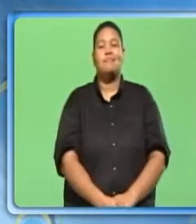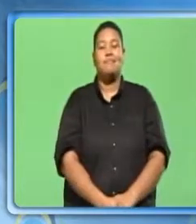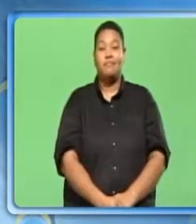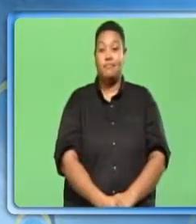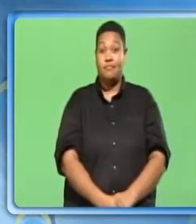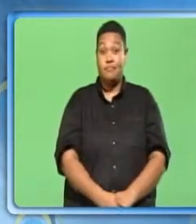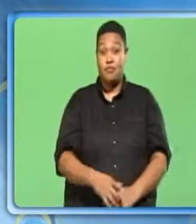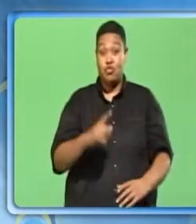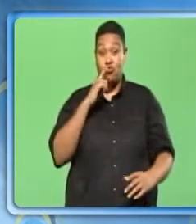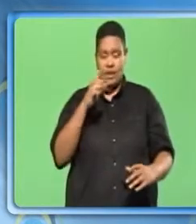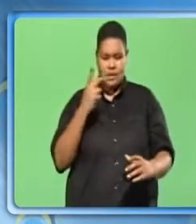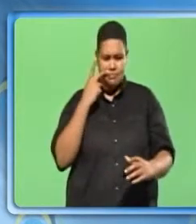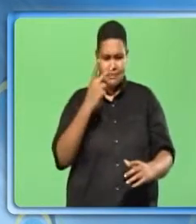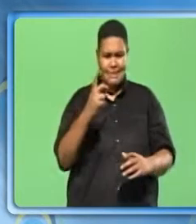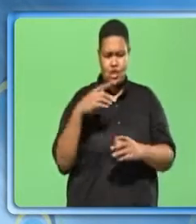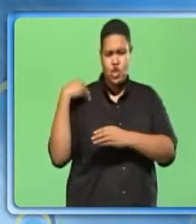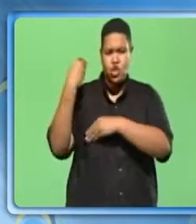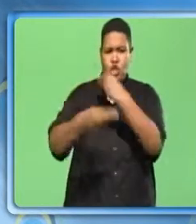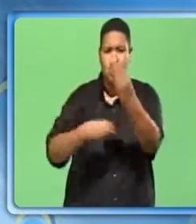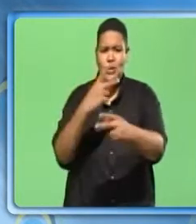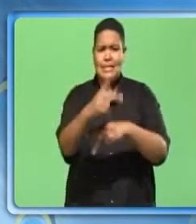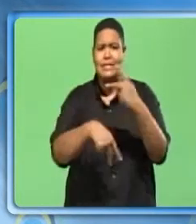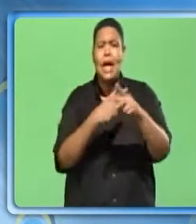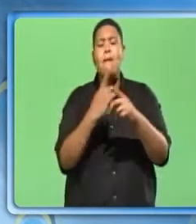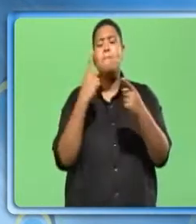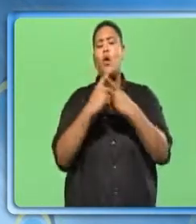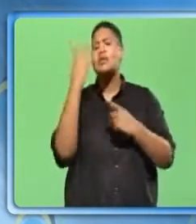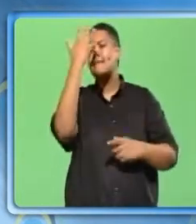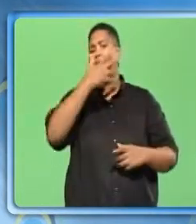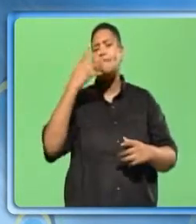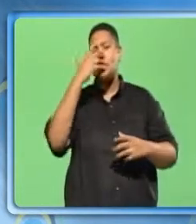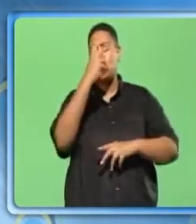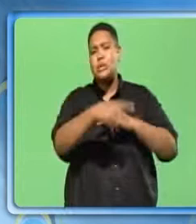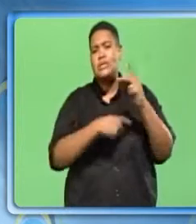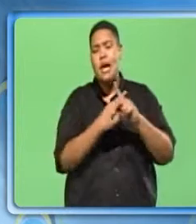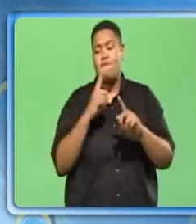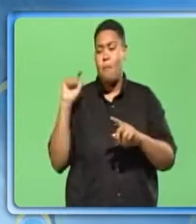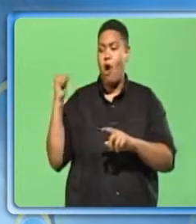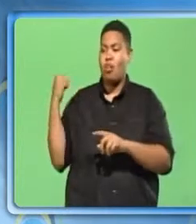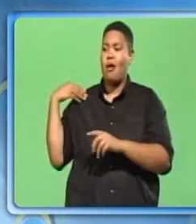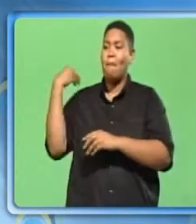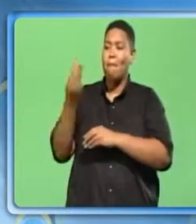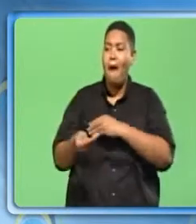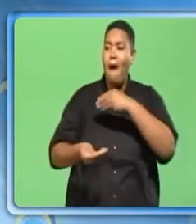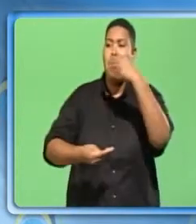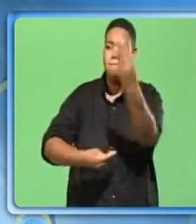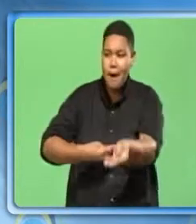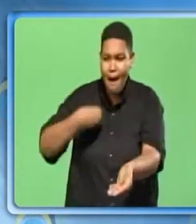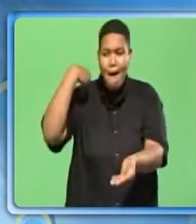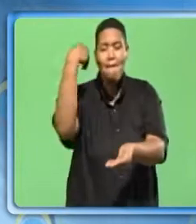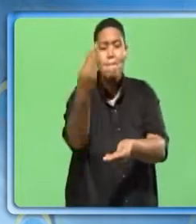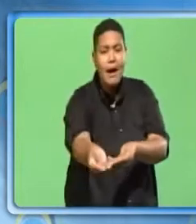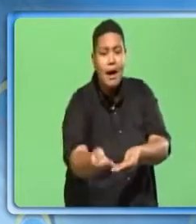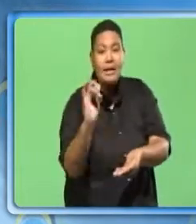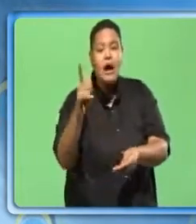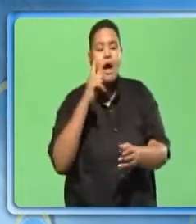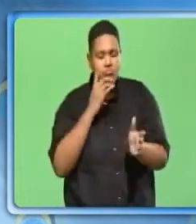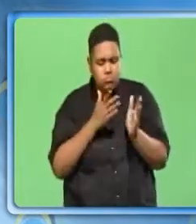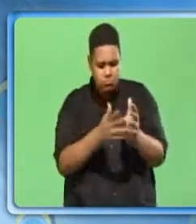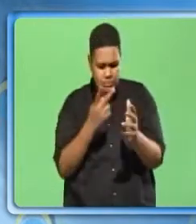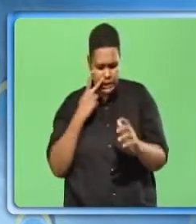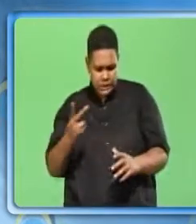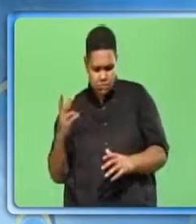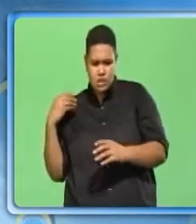The transmission of genotype and hence phenotype from one generation to the next can be mapped by using a